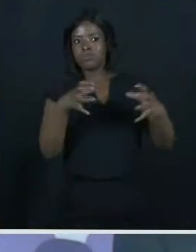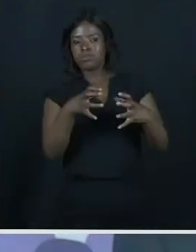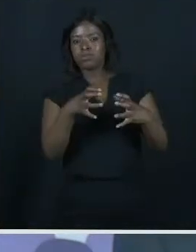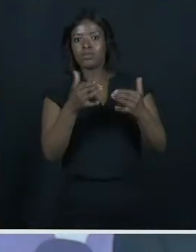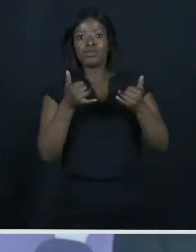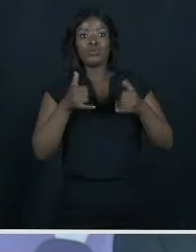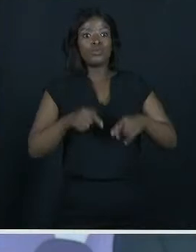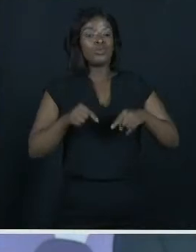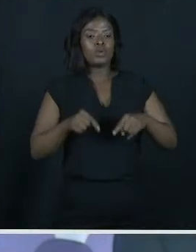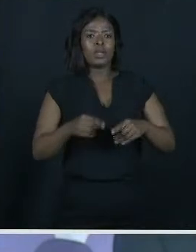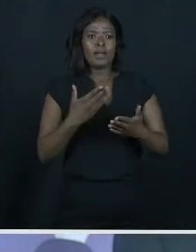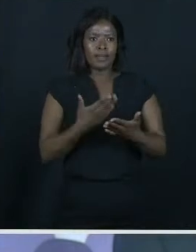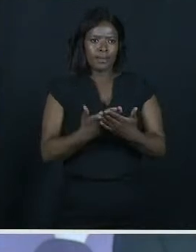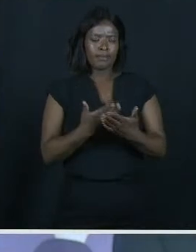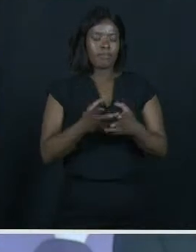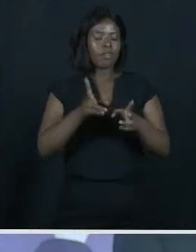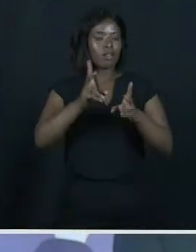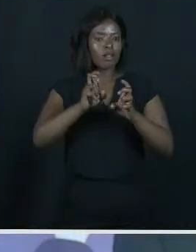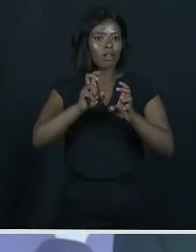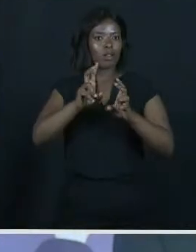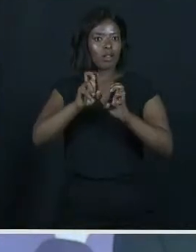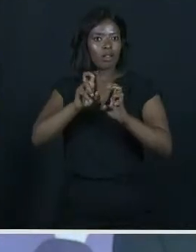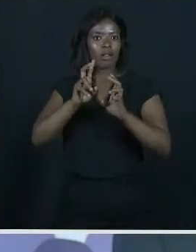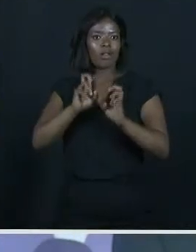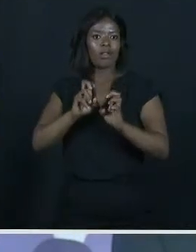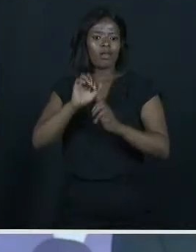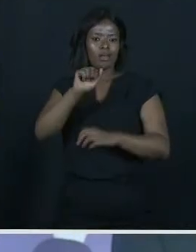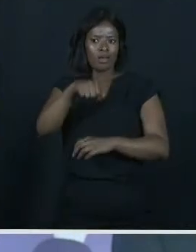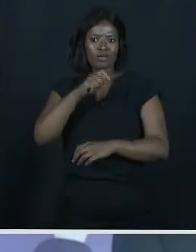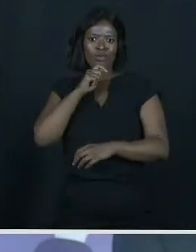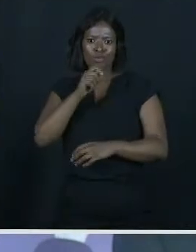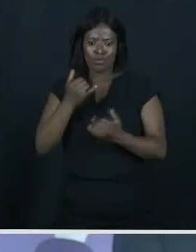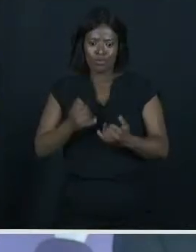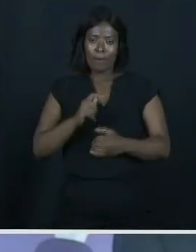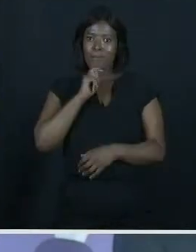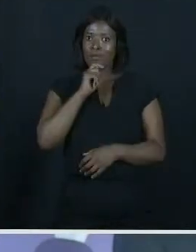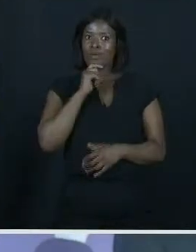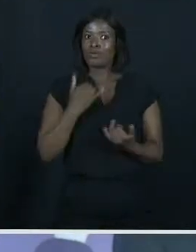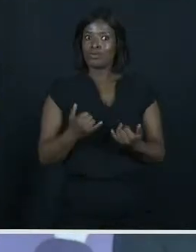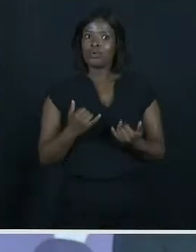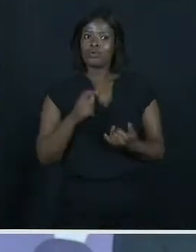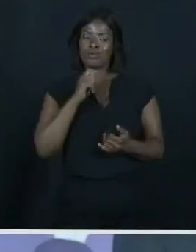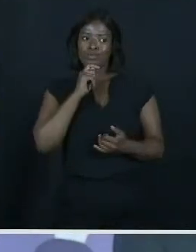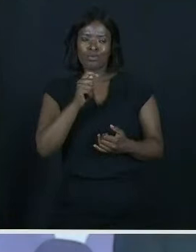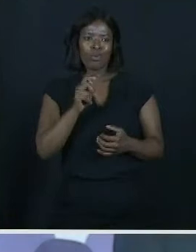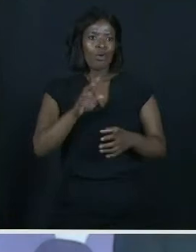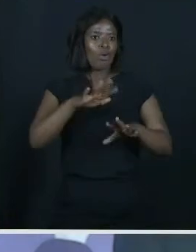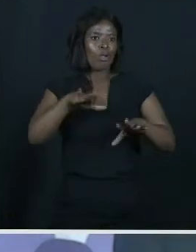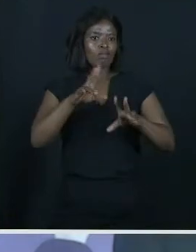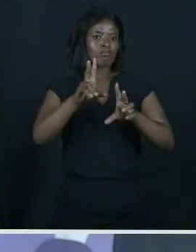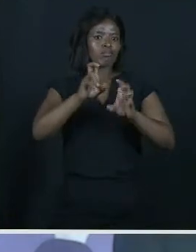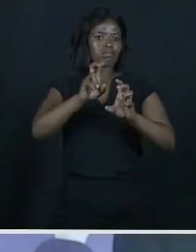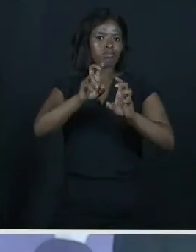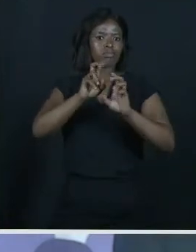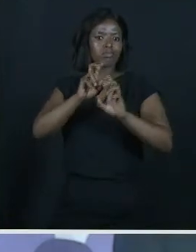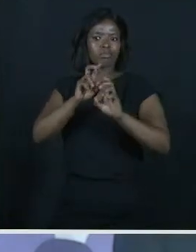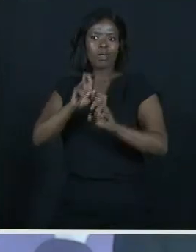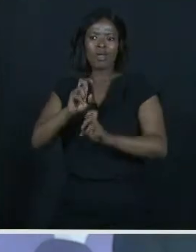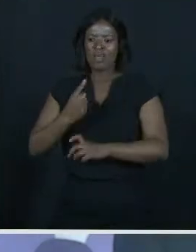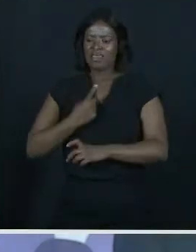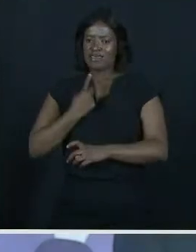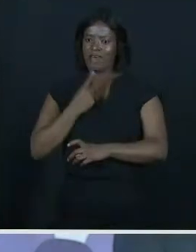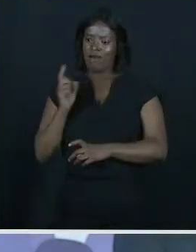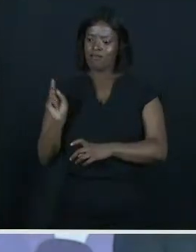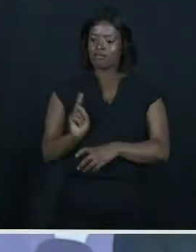listen, because this was a listening exercise. And not by an individual, but by bringing his ministers, to